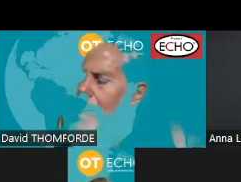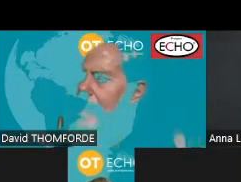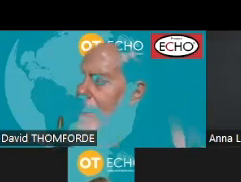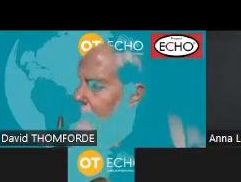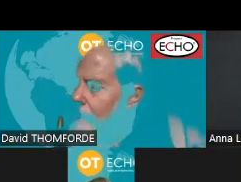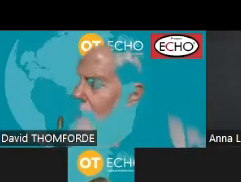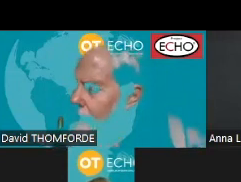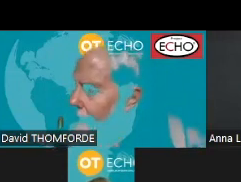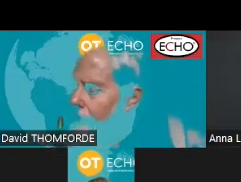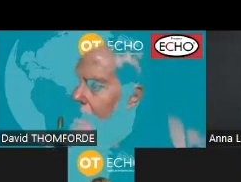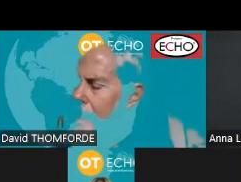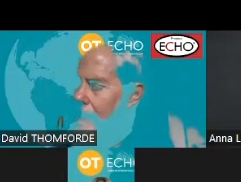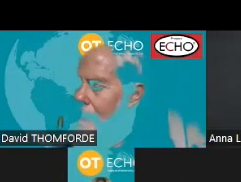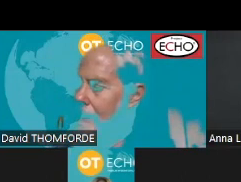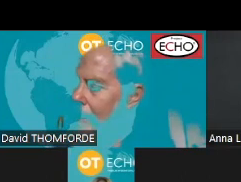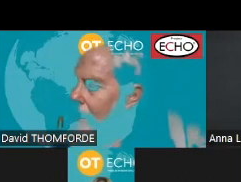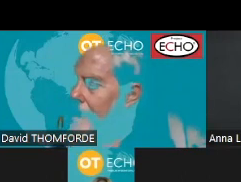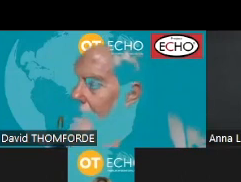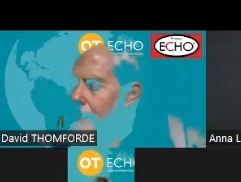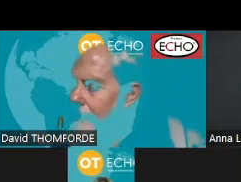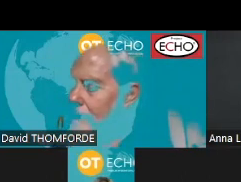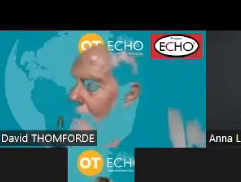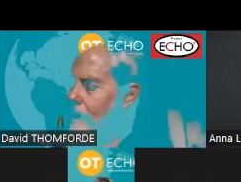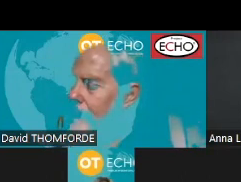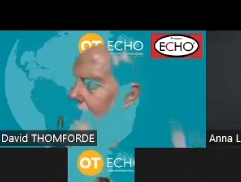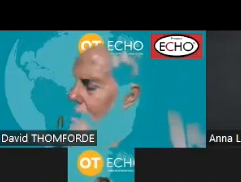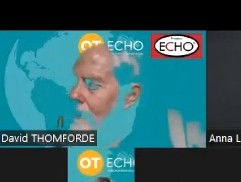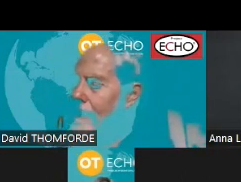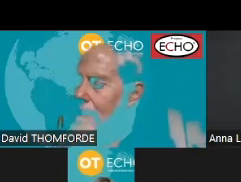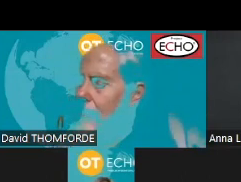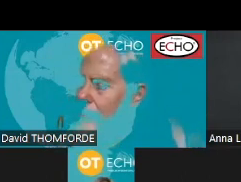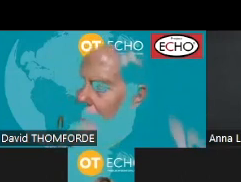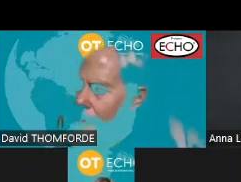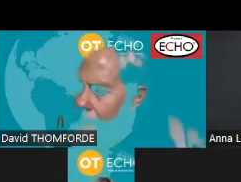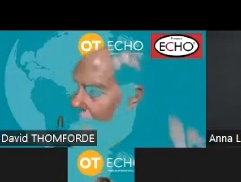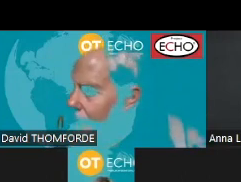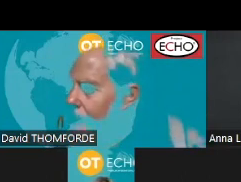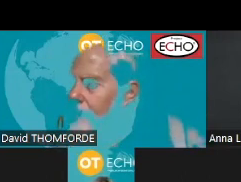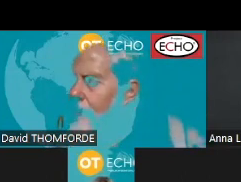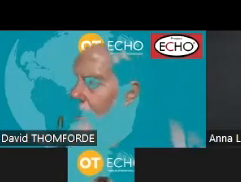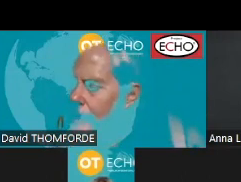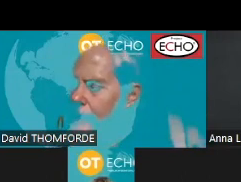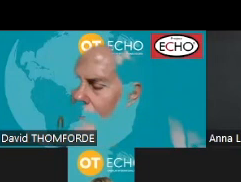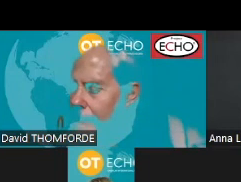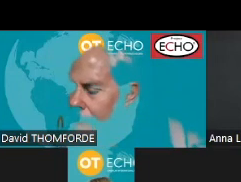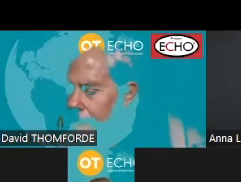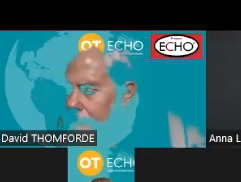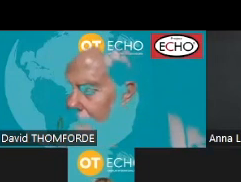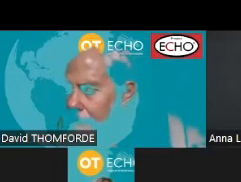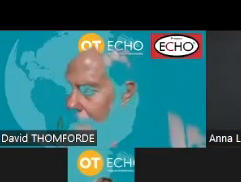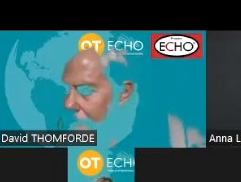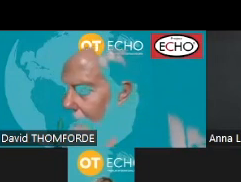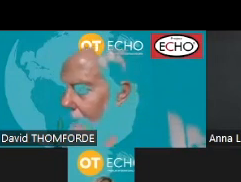feel that meditation would be useful for him, and maybe some sort of games like a jigsaw puzzle or a color sorting